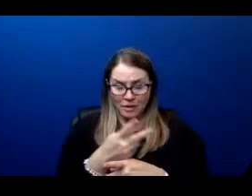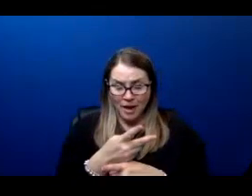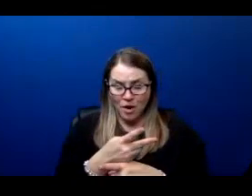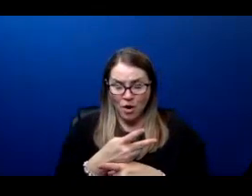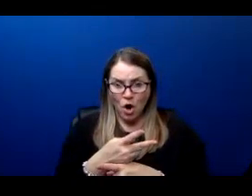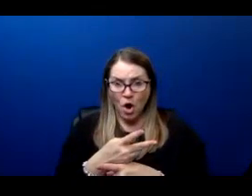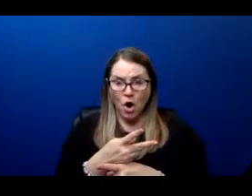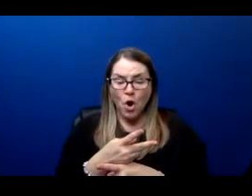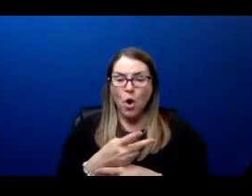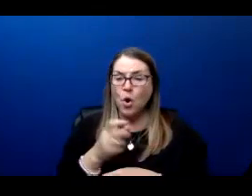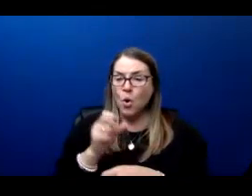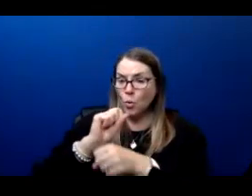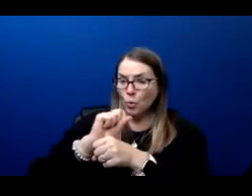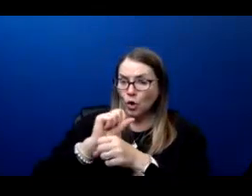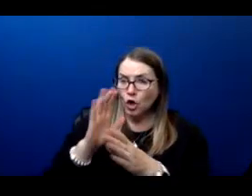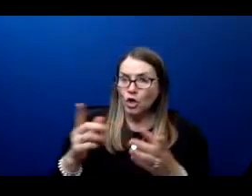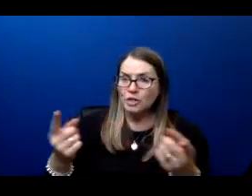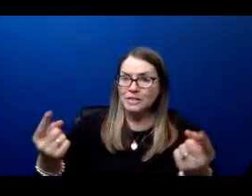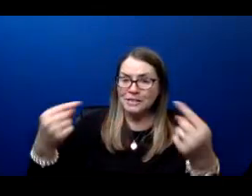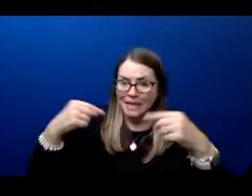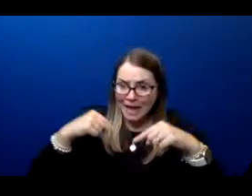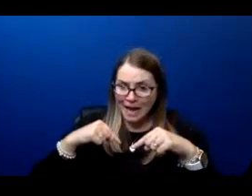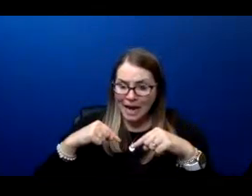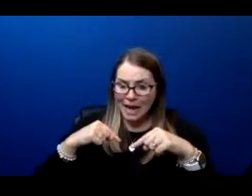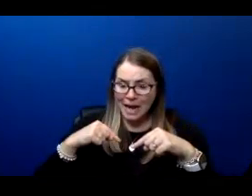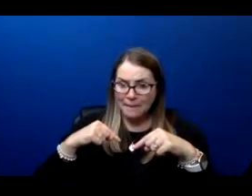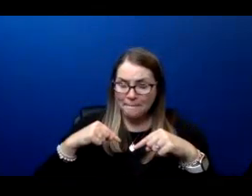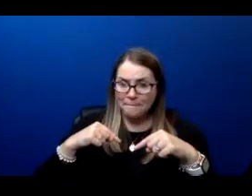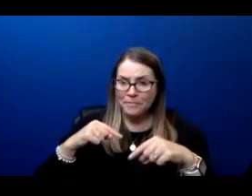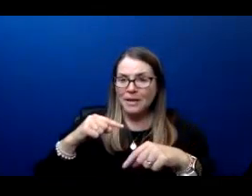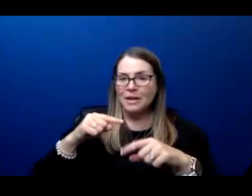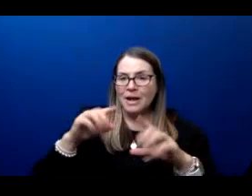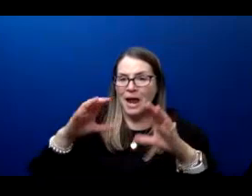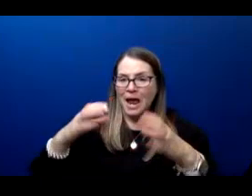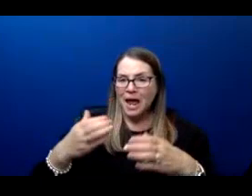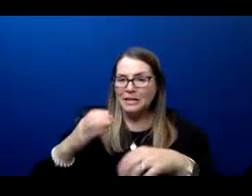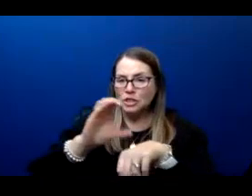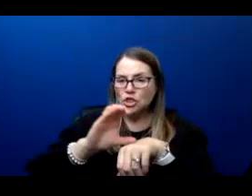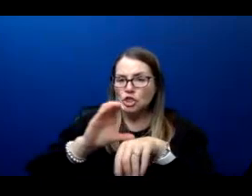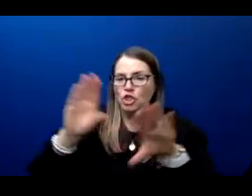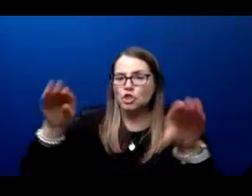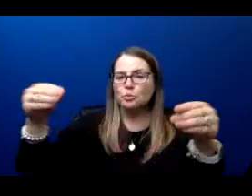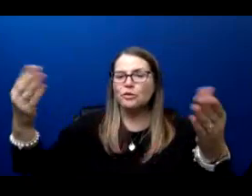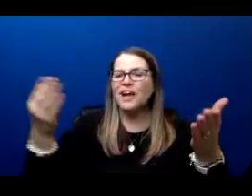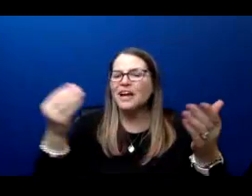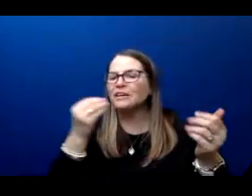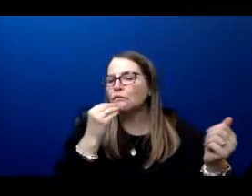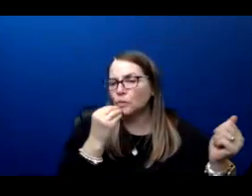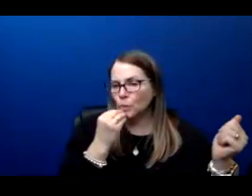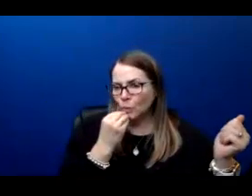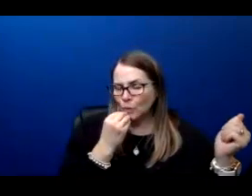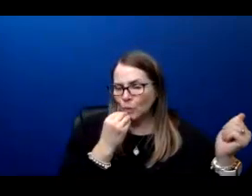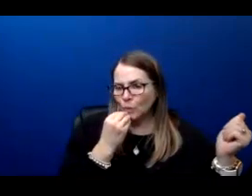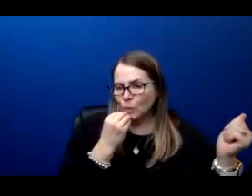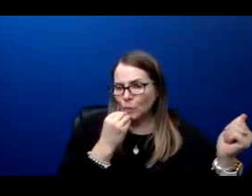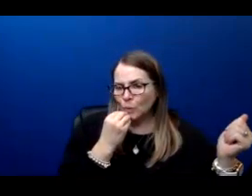where healthcare workers came together and we, as a church, provided food. I'm wondering